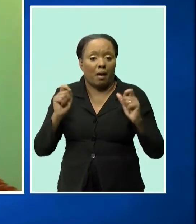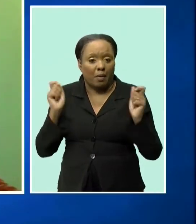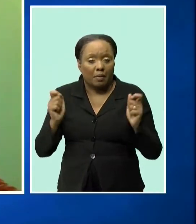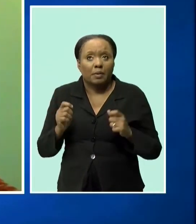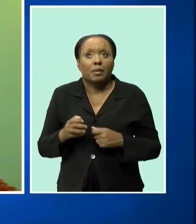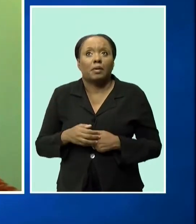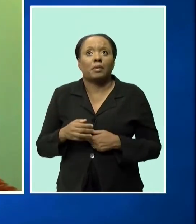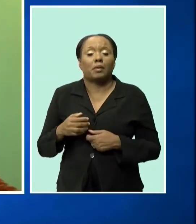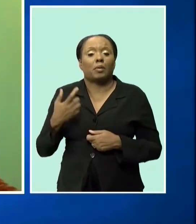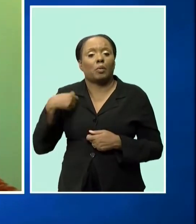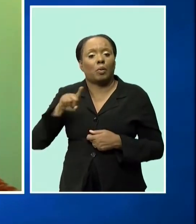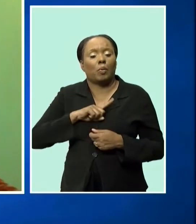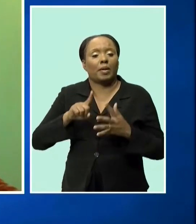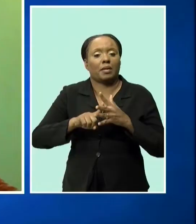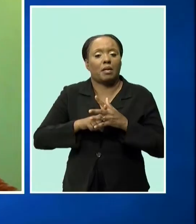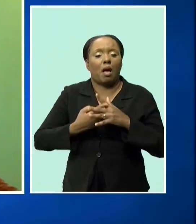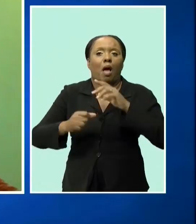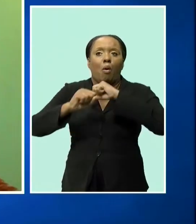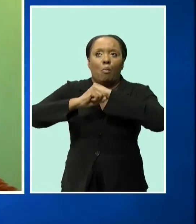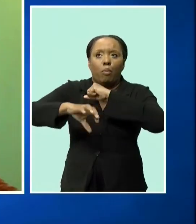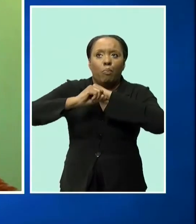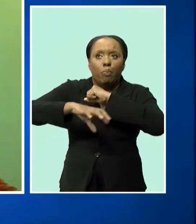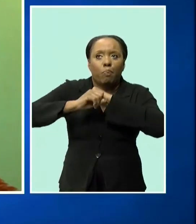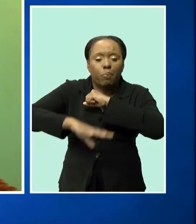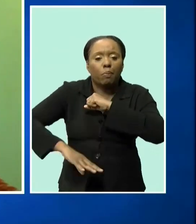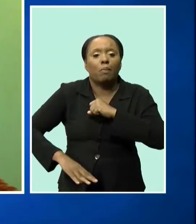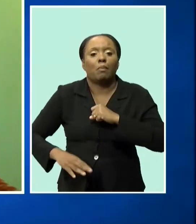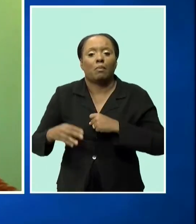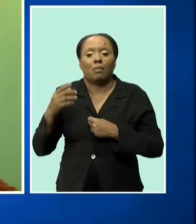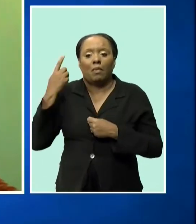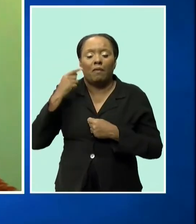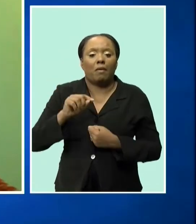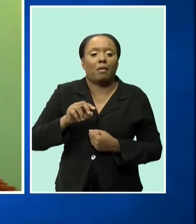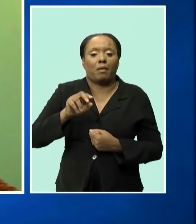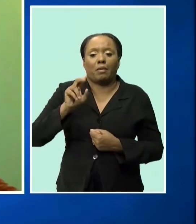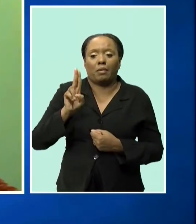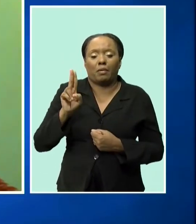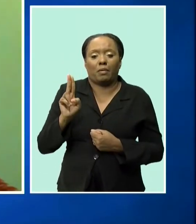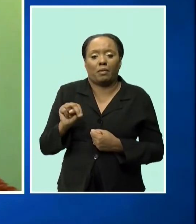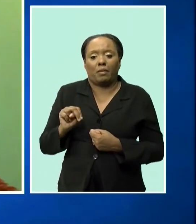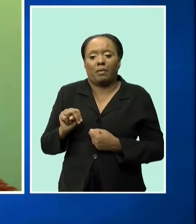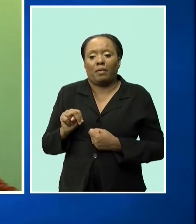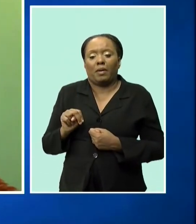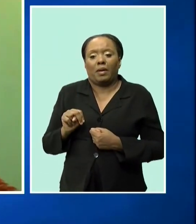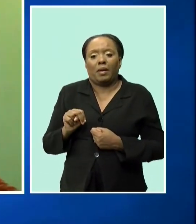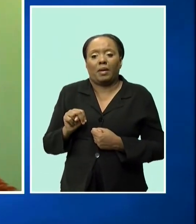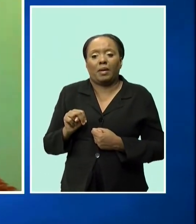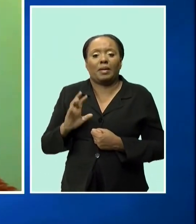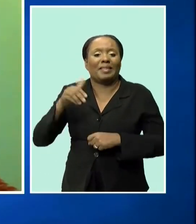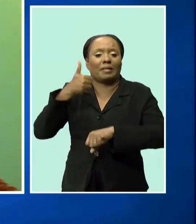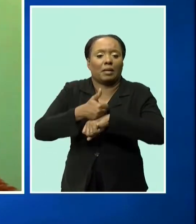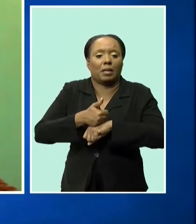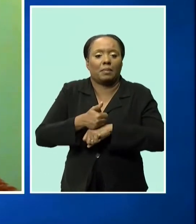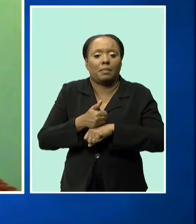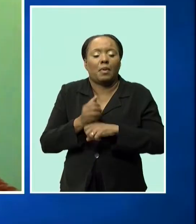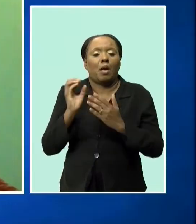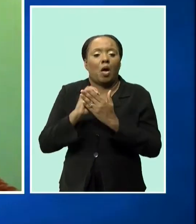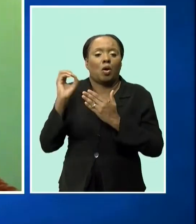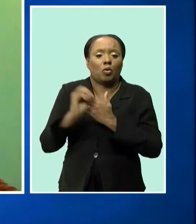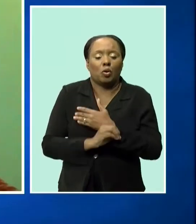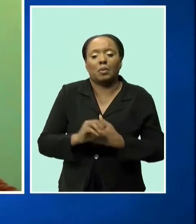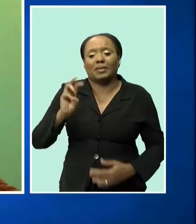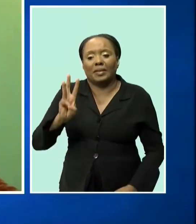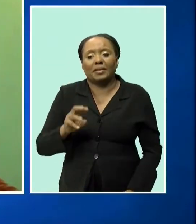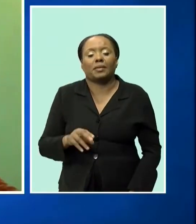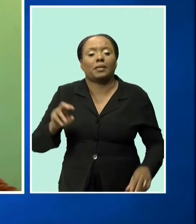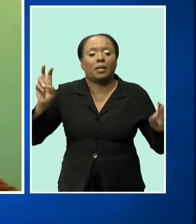campaign from Barbados to have the United Nations designate 6th of October the UN